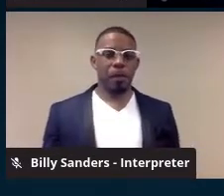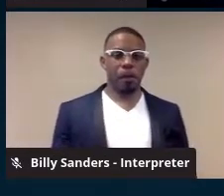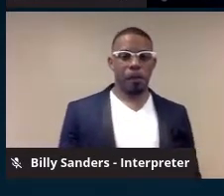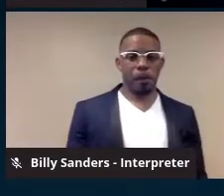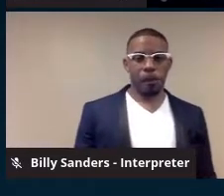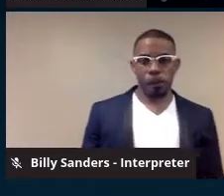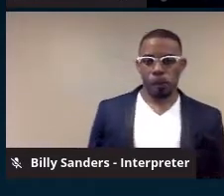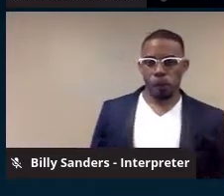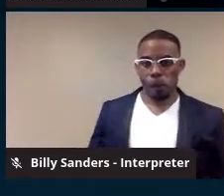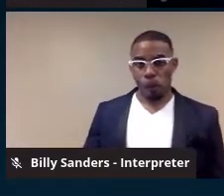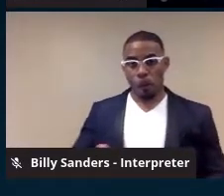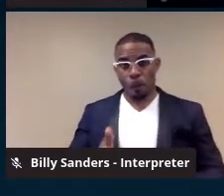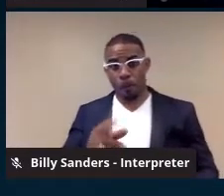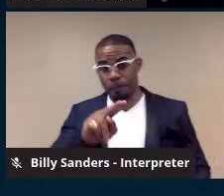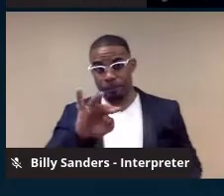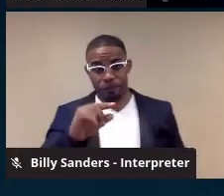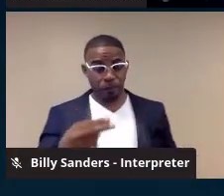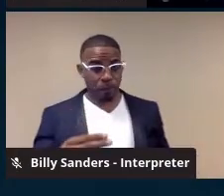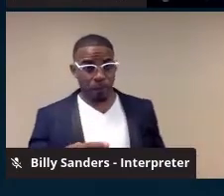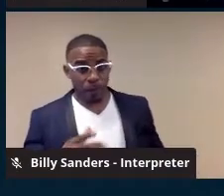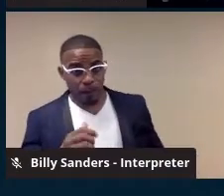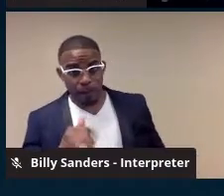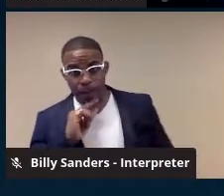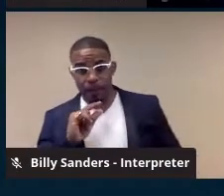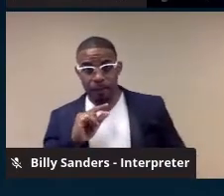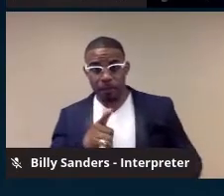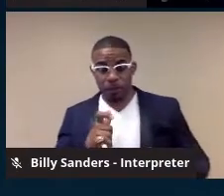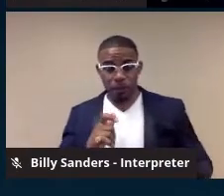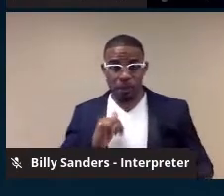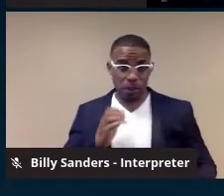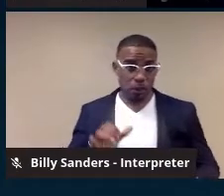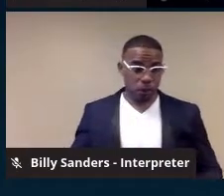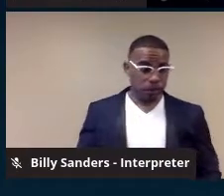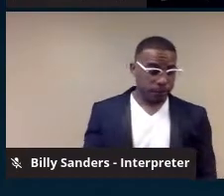You can run it in IIS Express and Visual Studio.